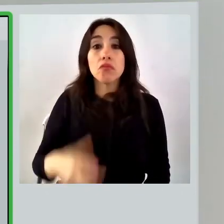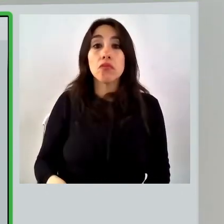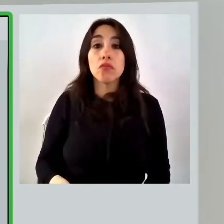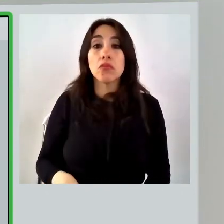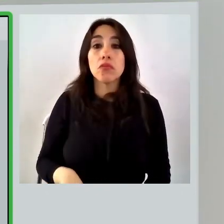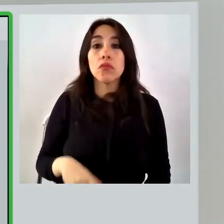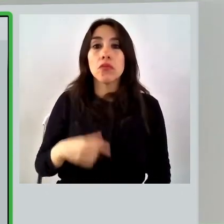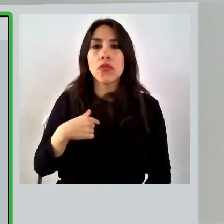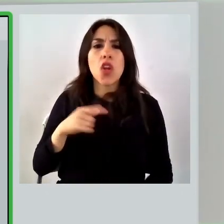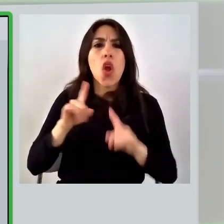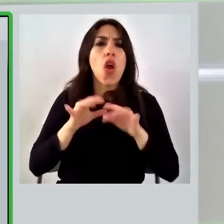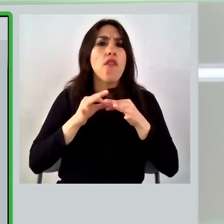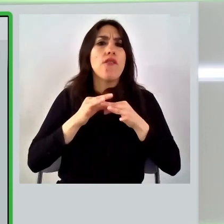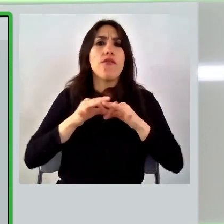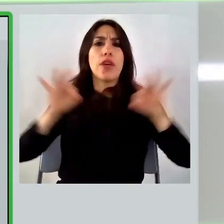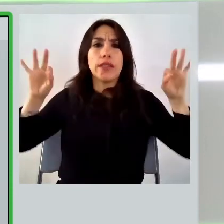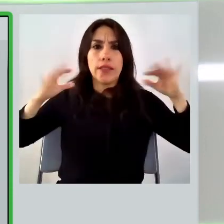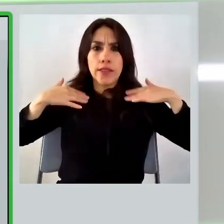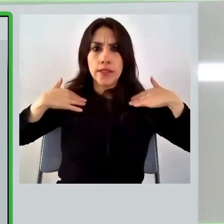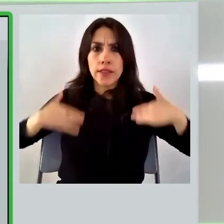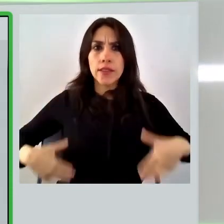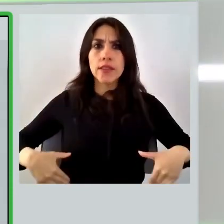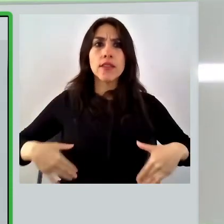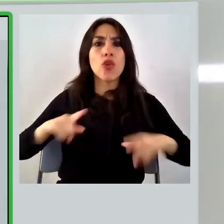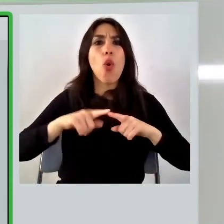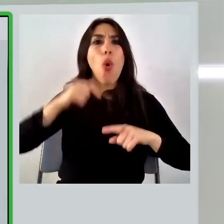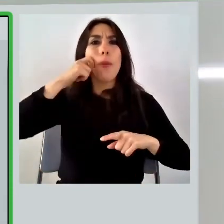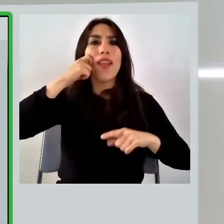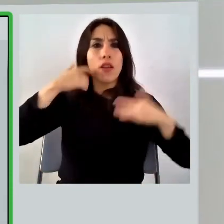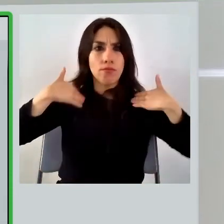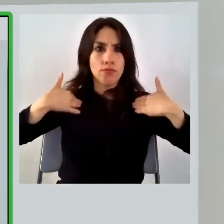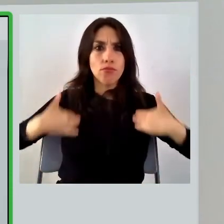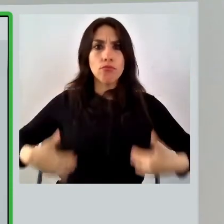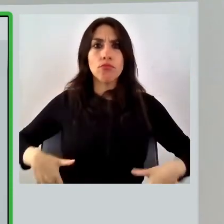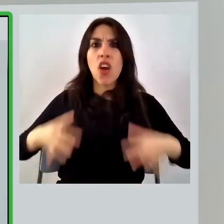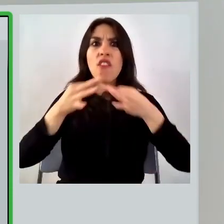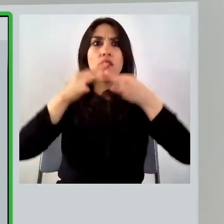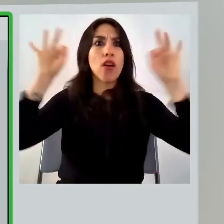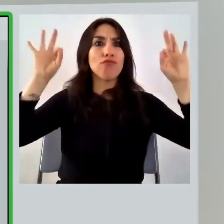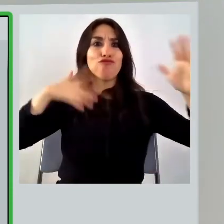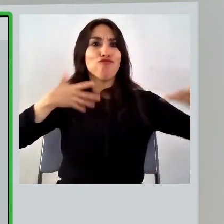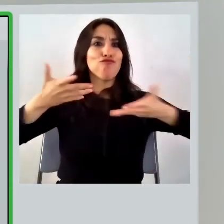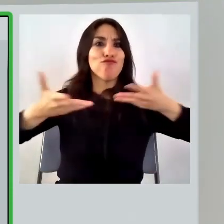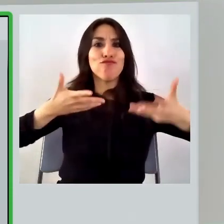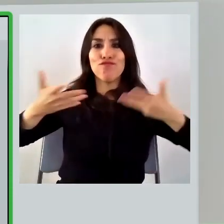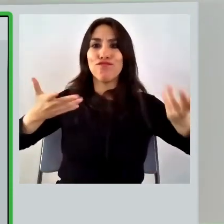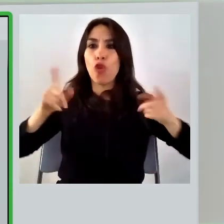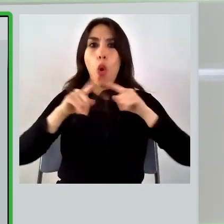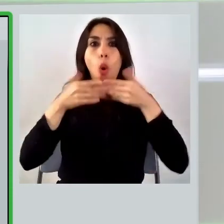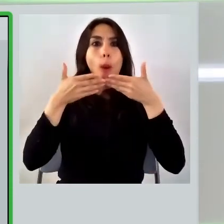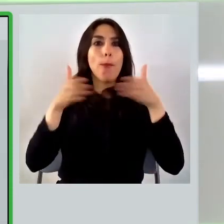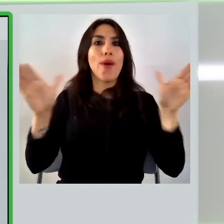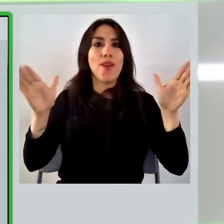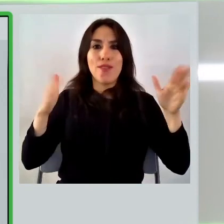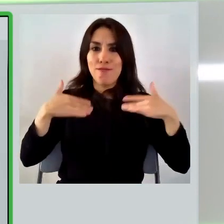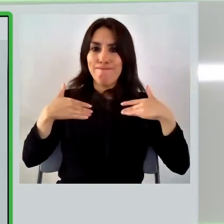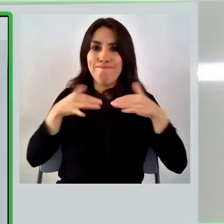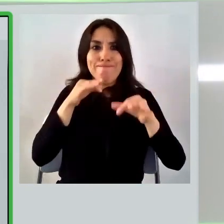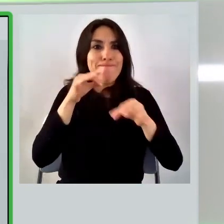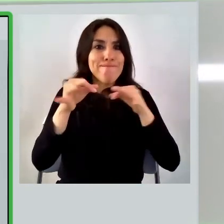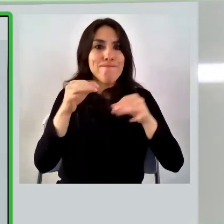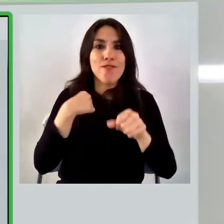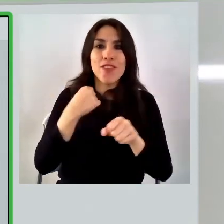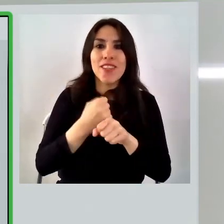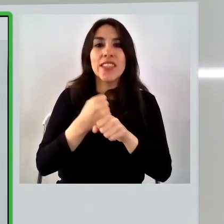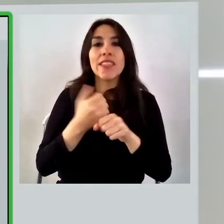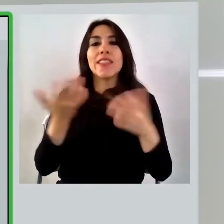are fully open with colleagues about their disability. So you see there's a clash there. If you want to be